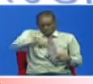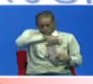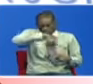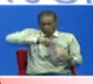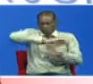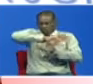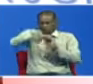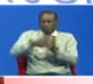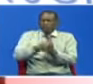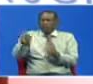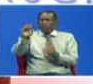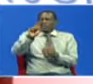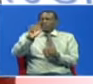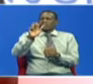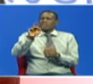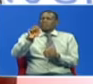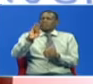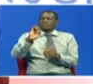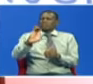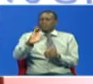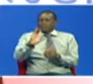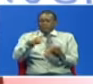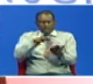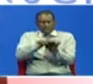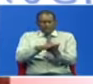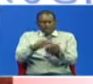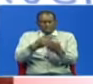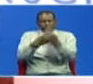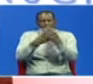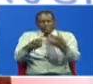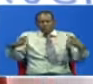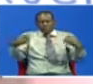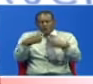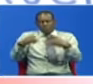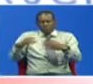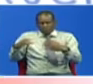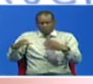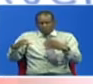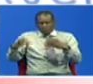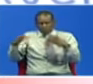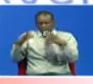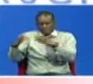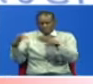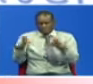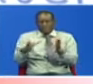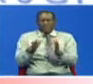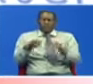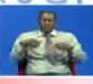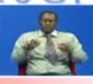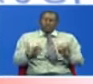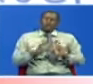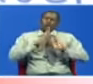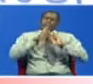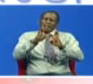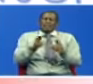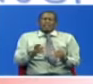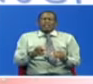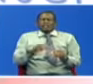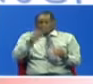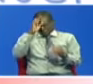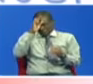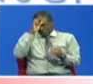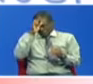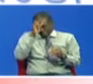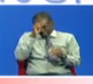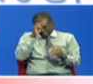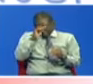Stanbic Bank partnered with a number of corporates in response to the government request and call for the private sector to come and assist